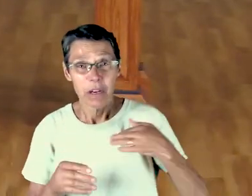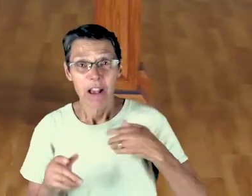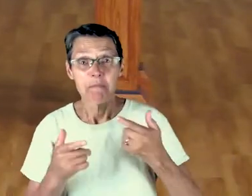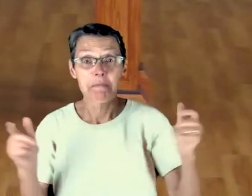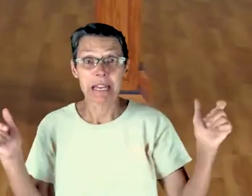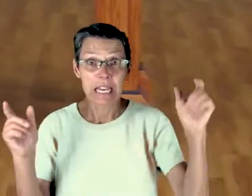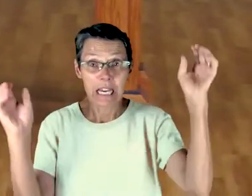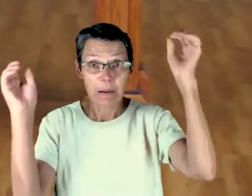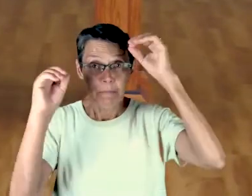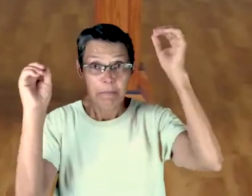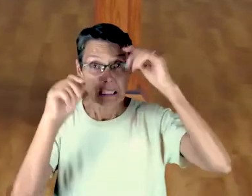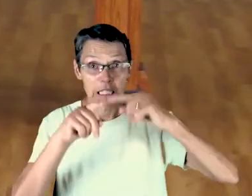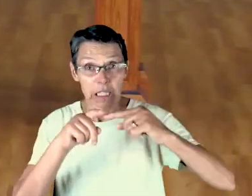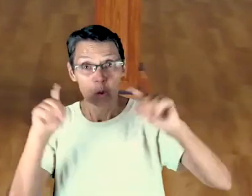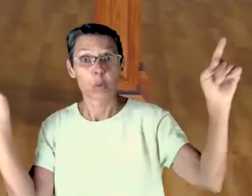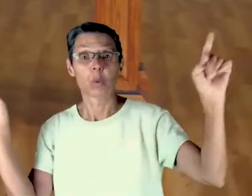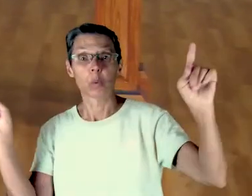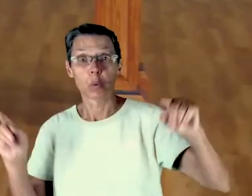disagreements